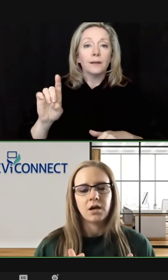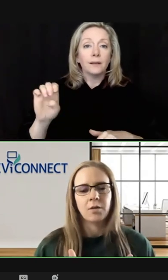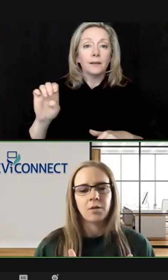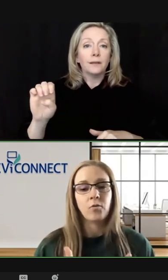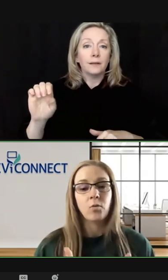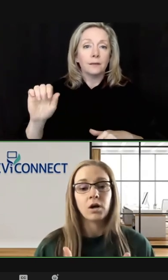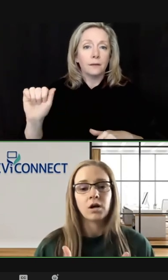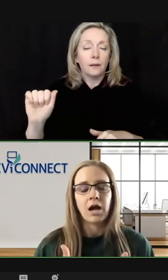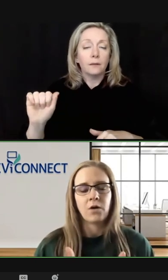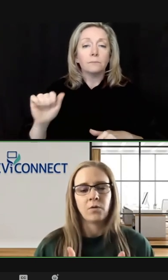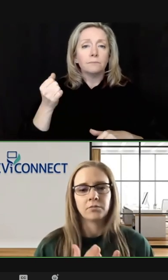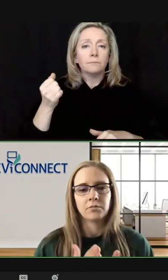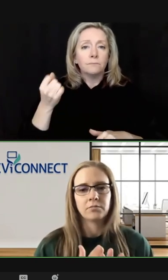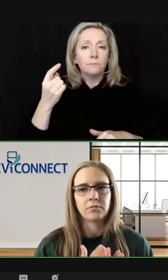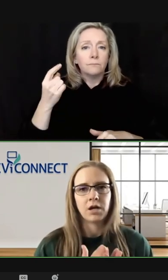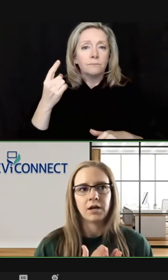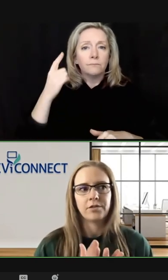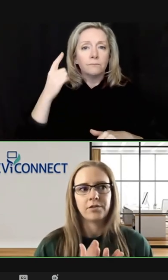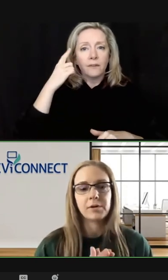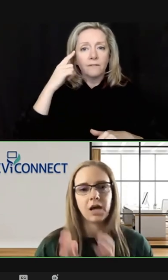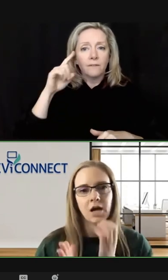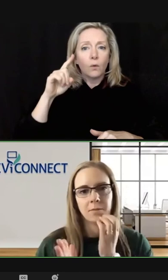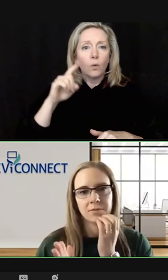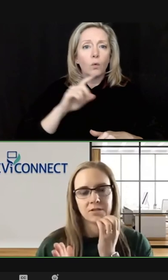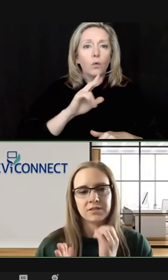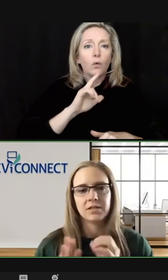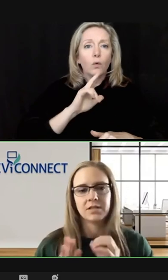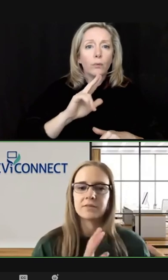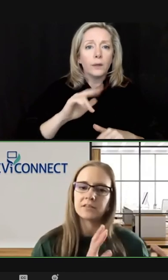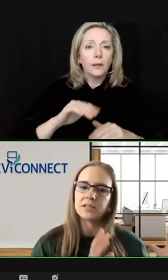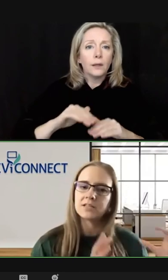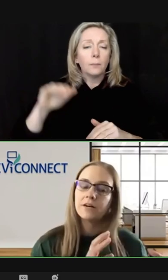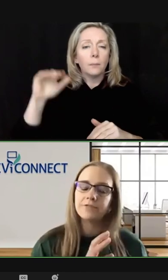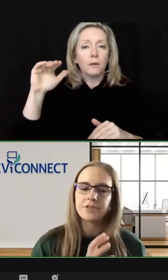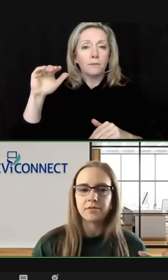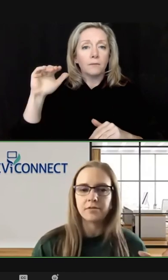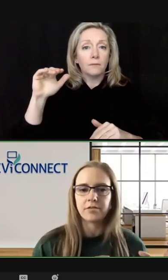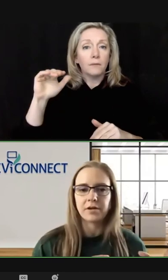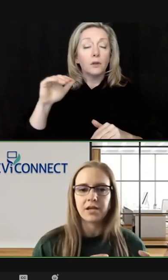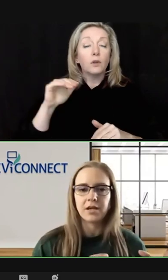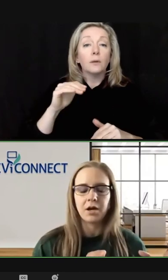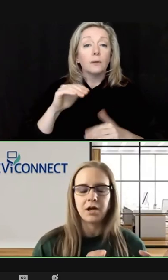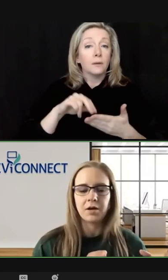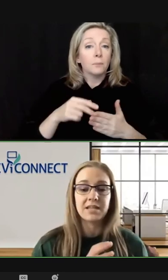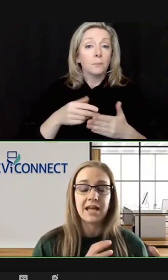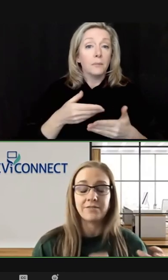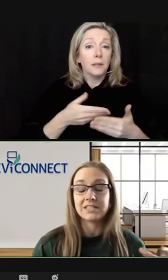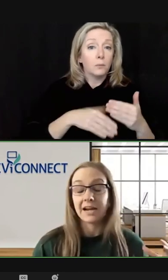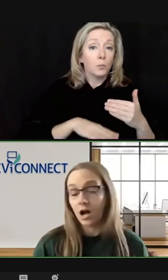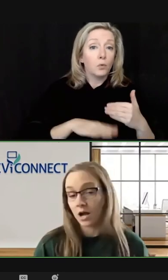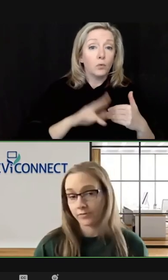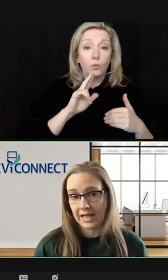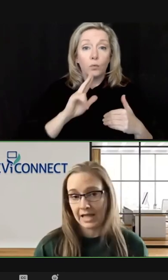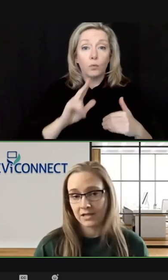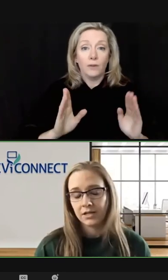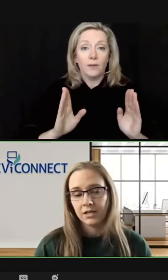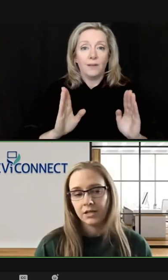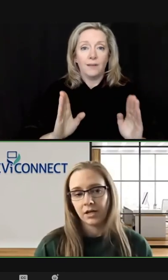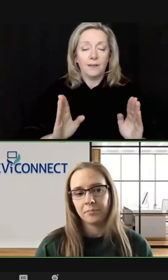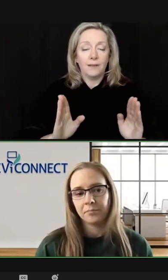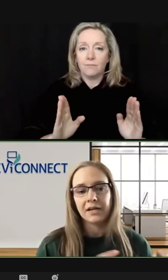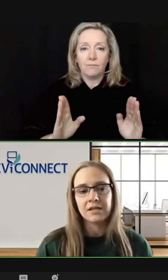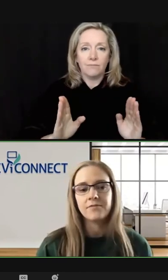be for our 3 and up. So this doesn't cover the birth to 3 because not every state offers